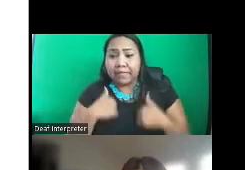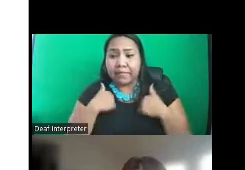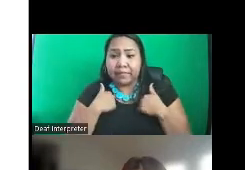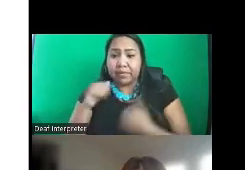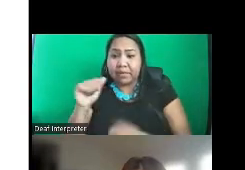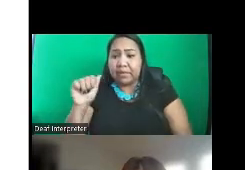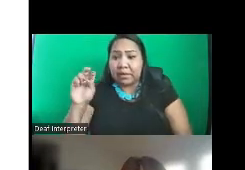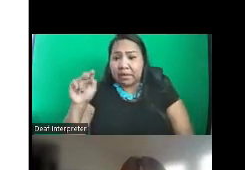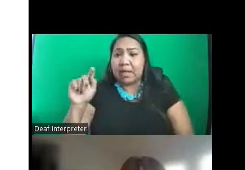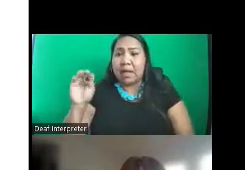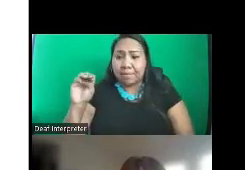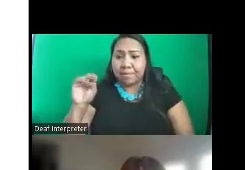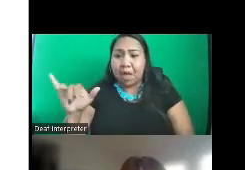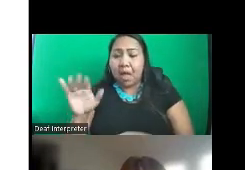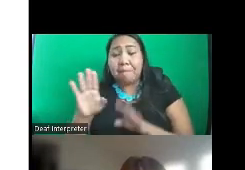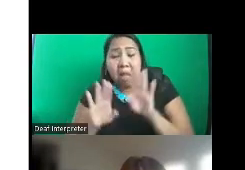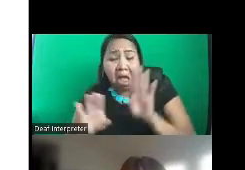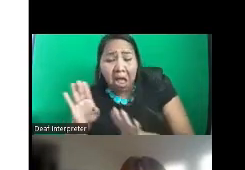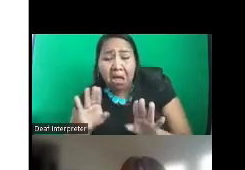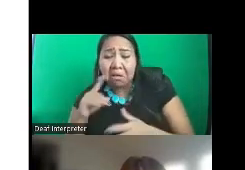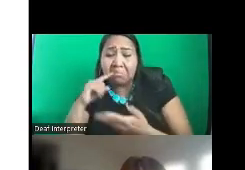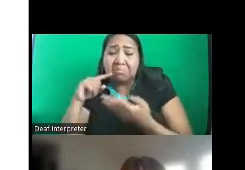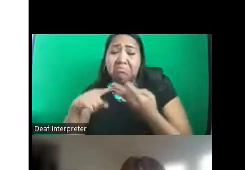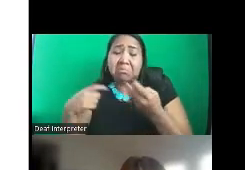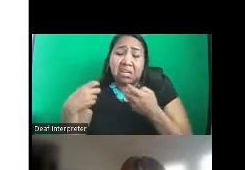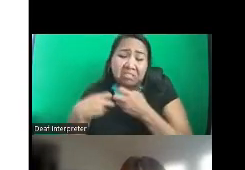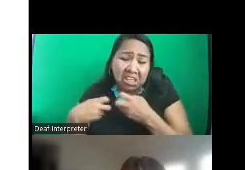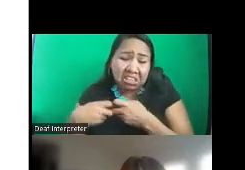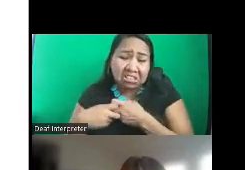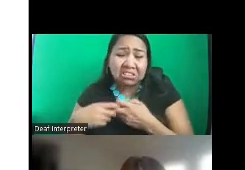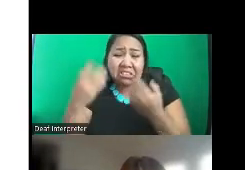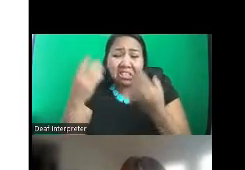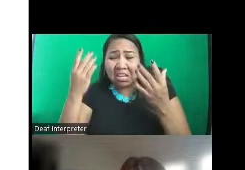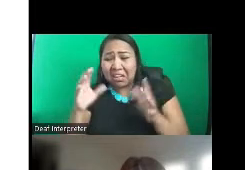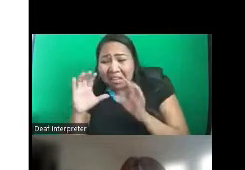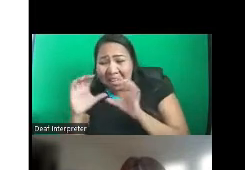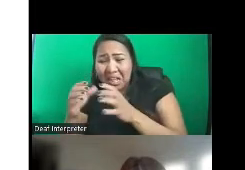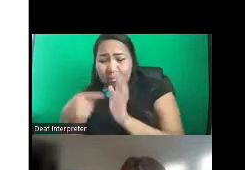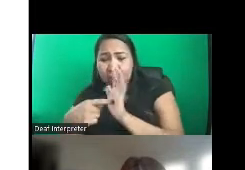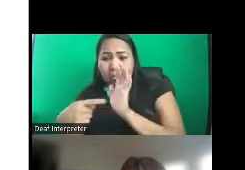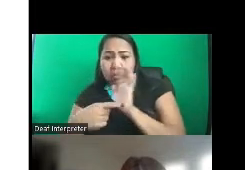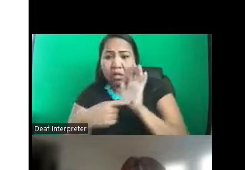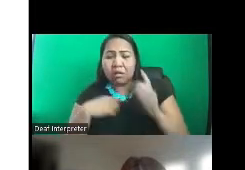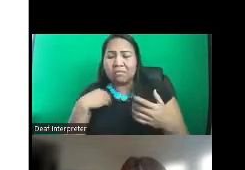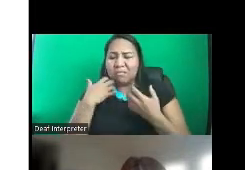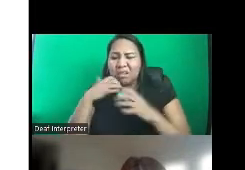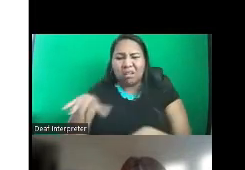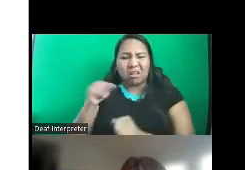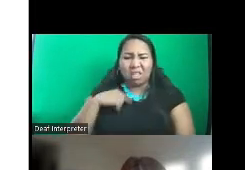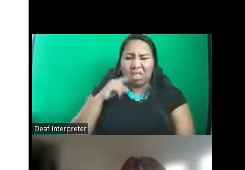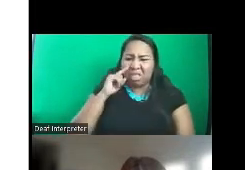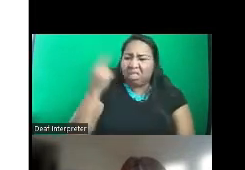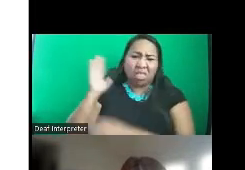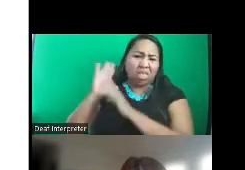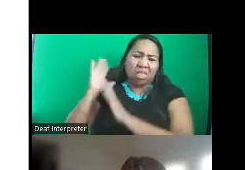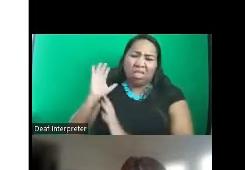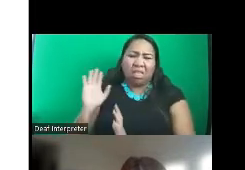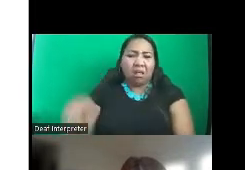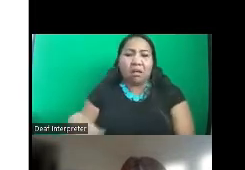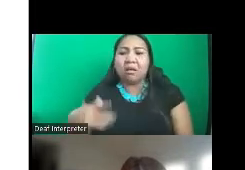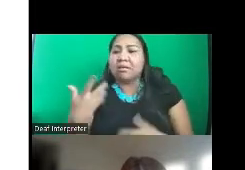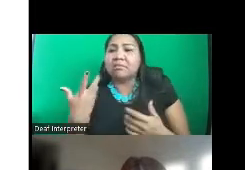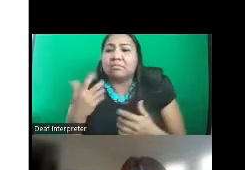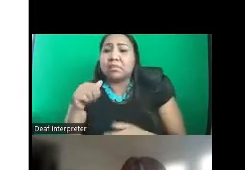nursing program. And so the one thing they do require that every student at APU take is culturally